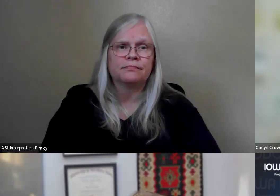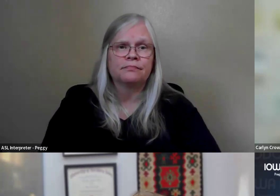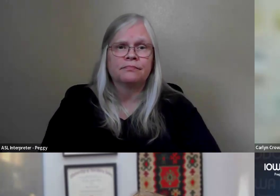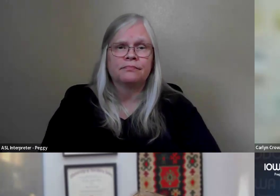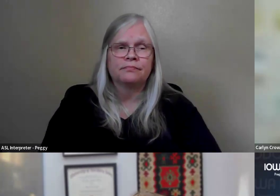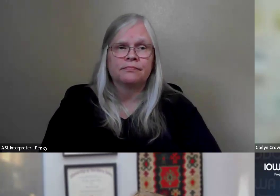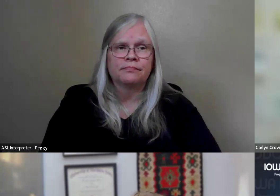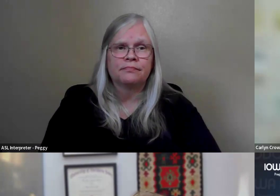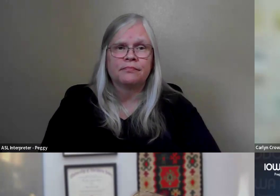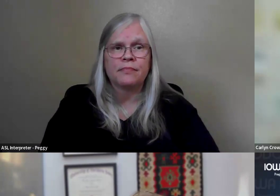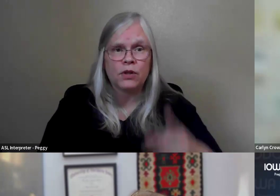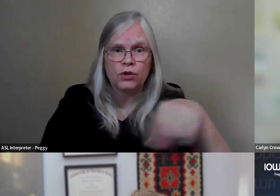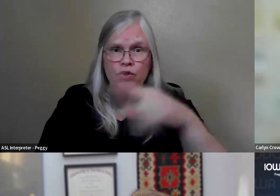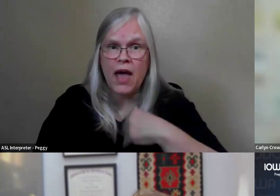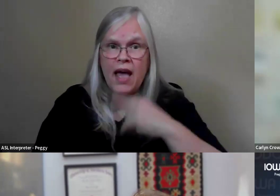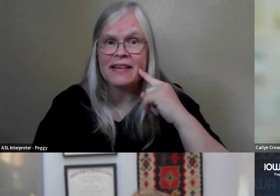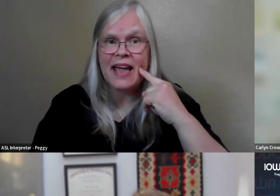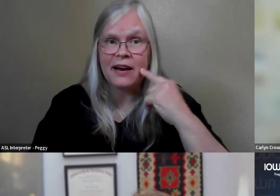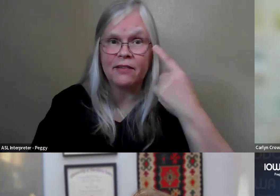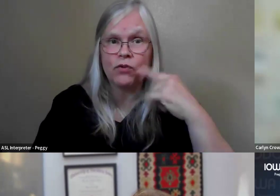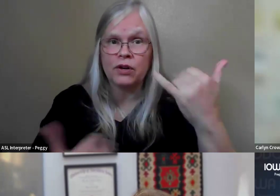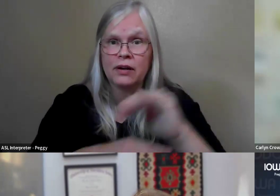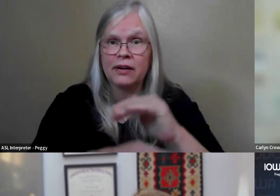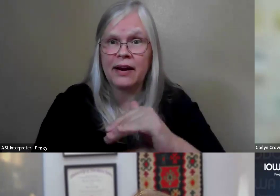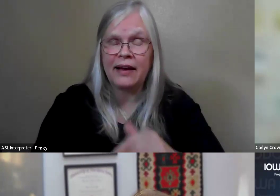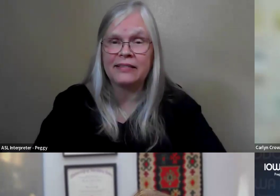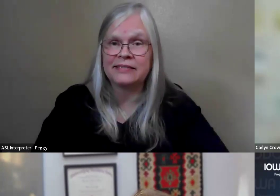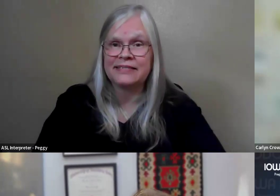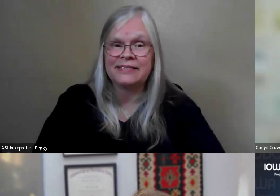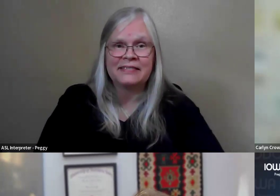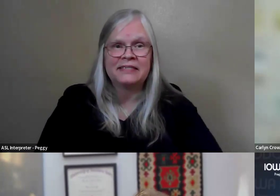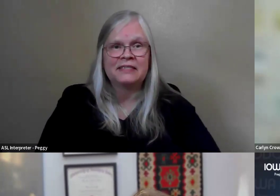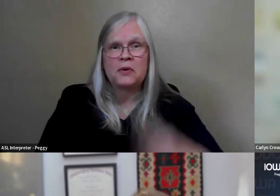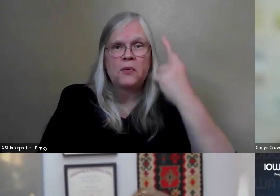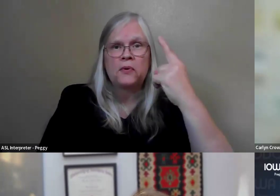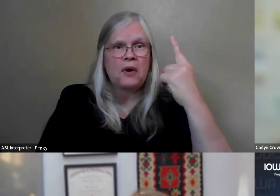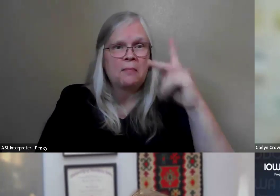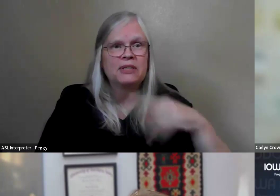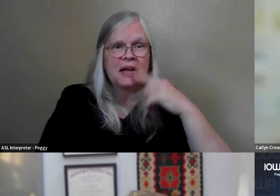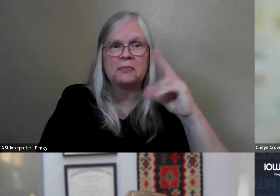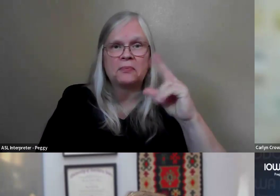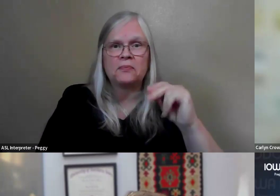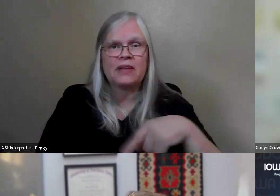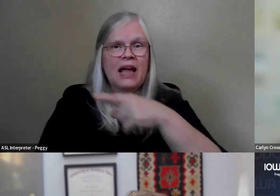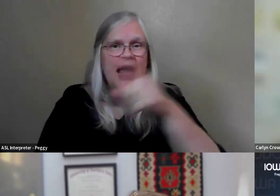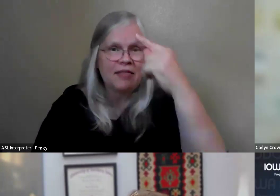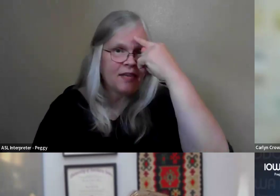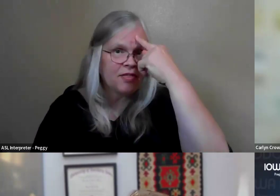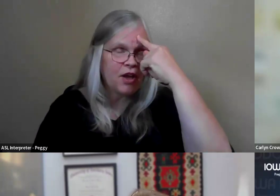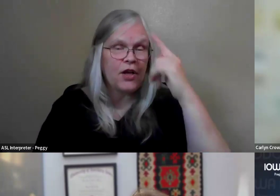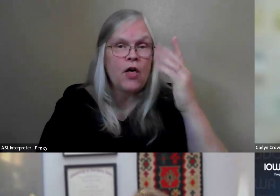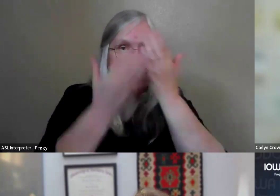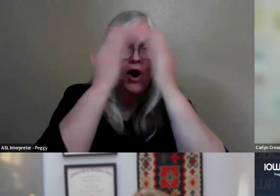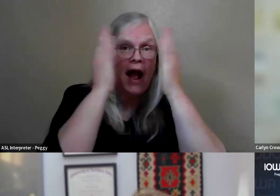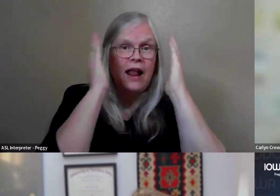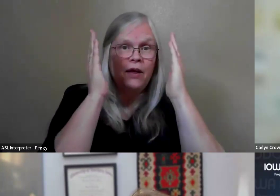Does everybody have their candy for tonight? I don't. I'm thinking as everybody's thinking too much about their Halloween costumes for